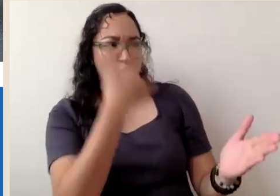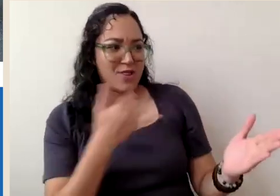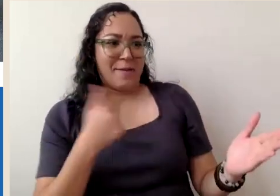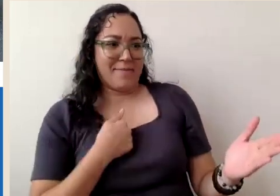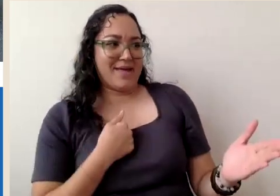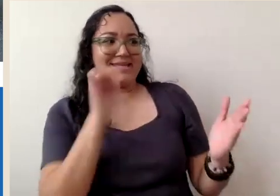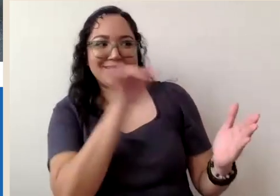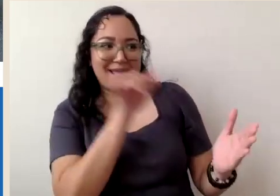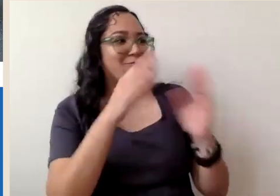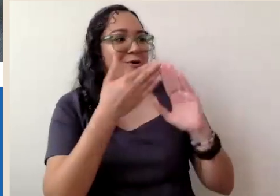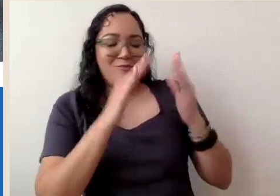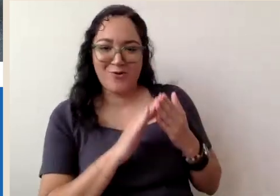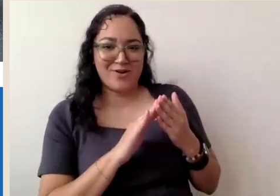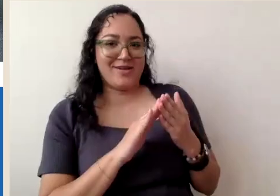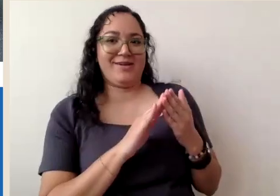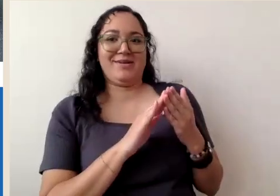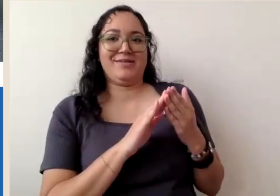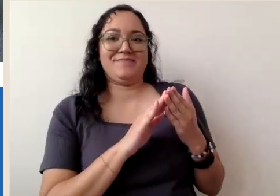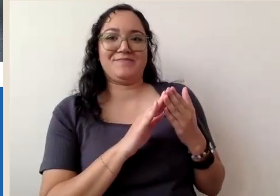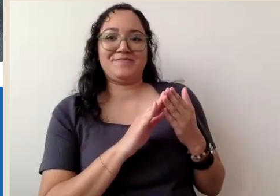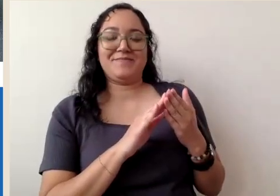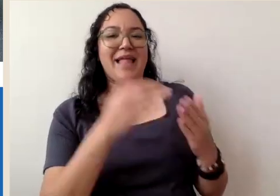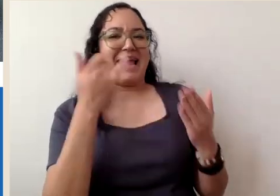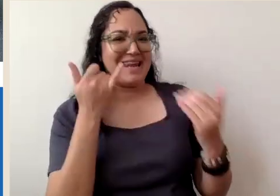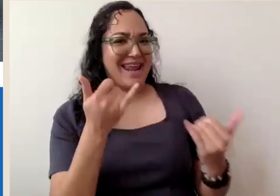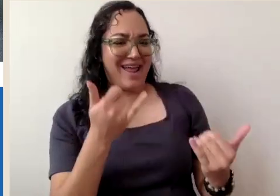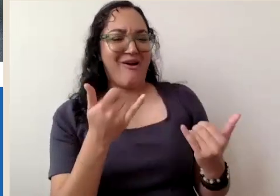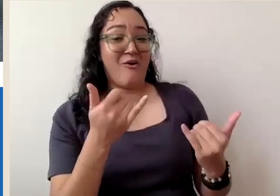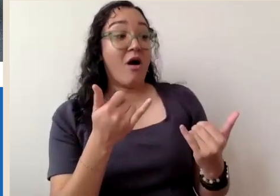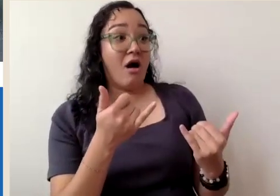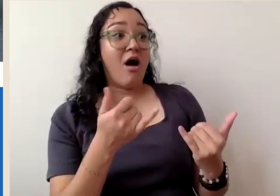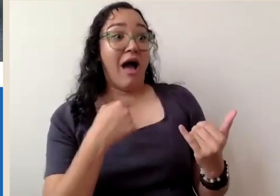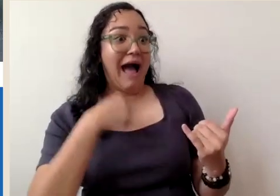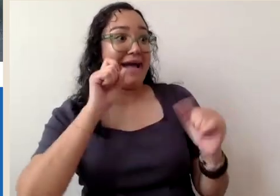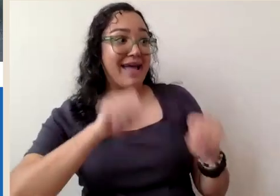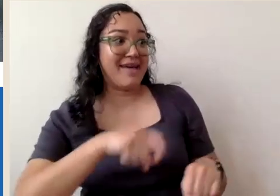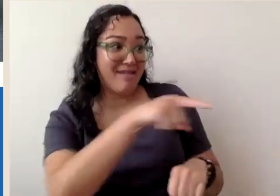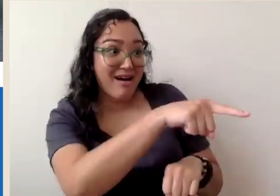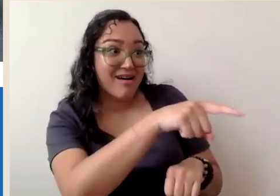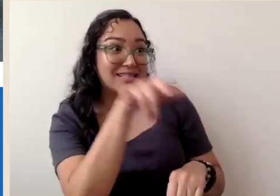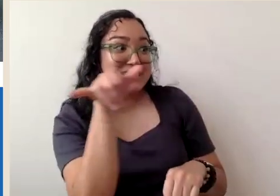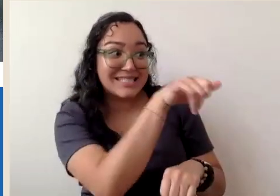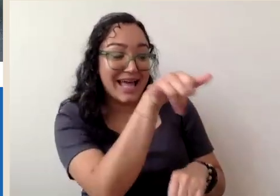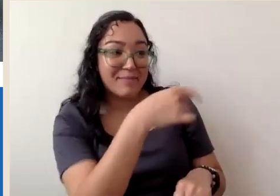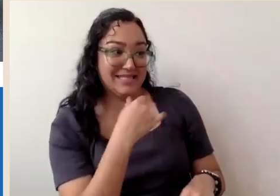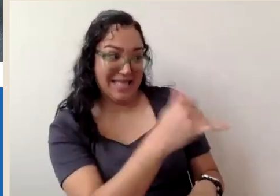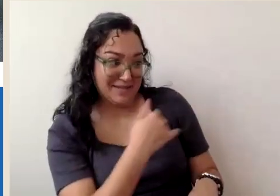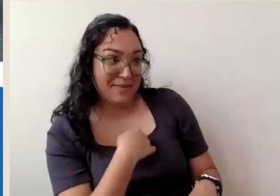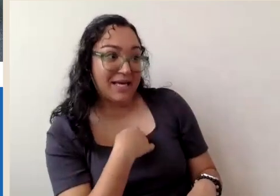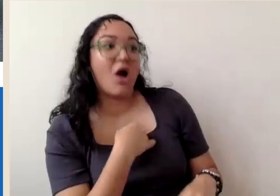from the community that I come from. And now I know I can do this because I see someone who's able to do this as